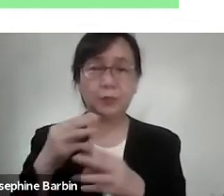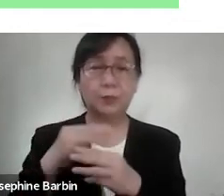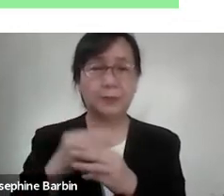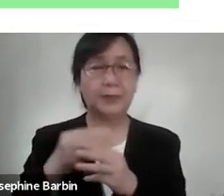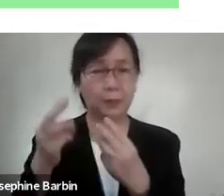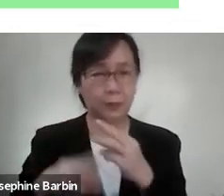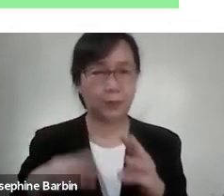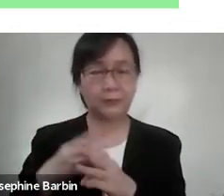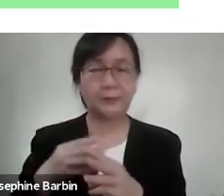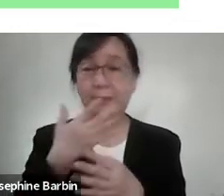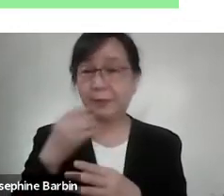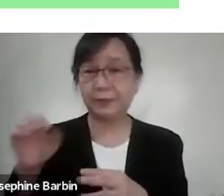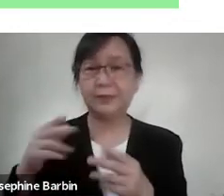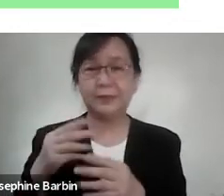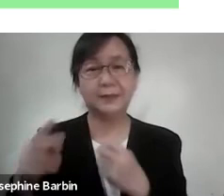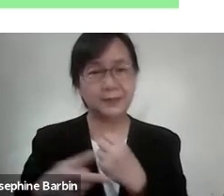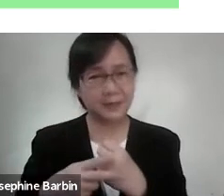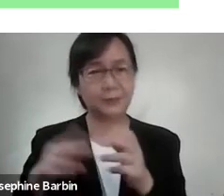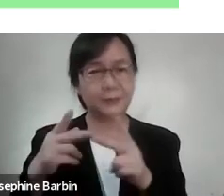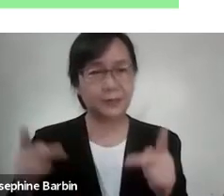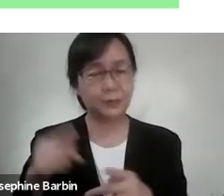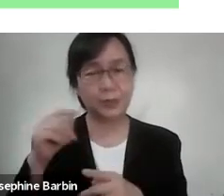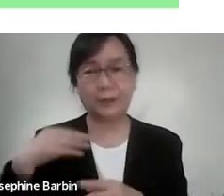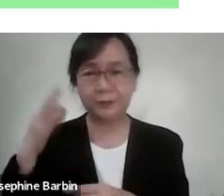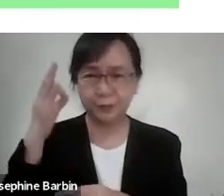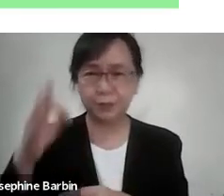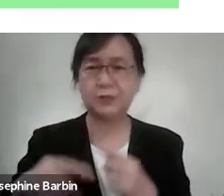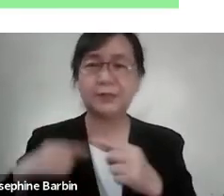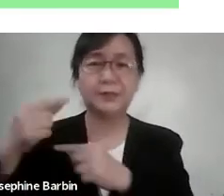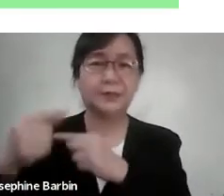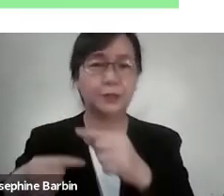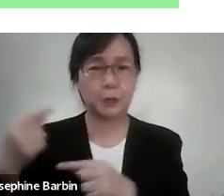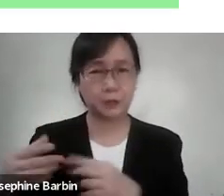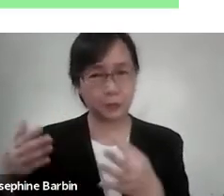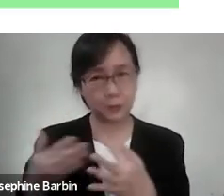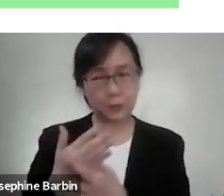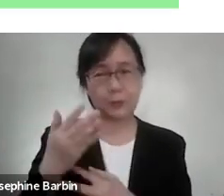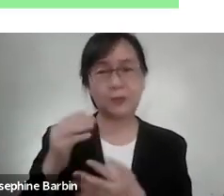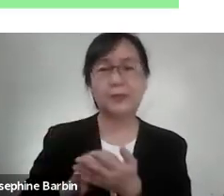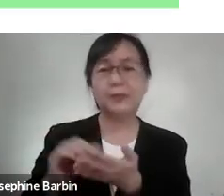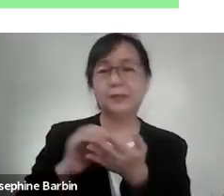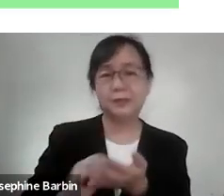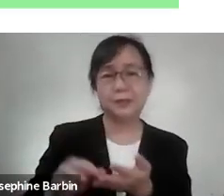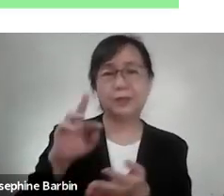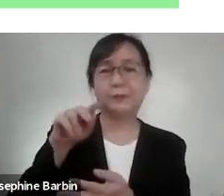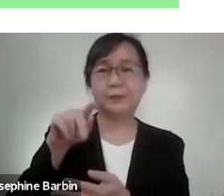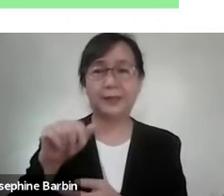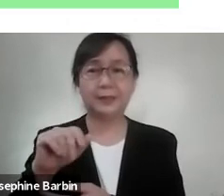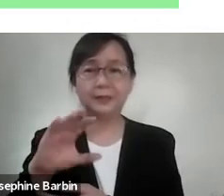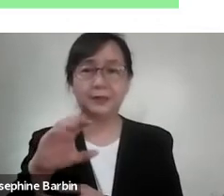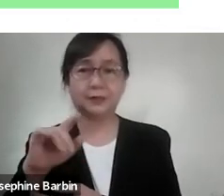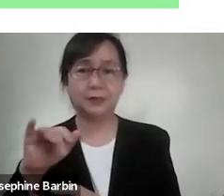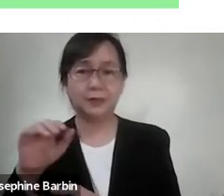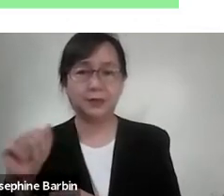better place and a safer place for our young generations through the implementation of the RPA